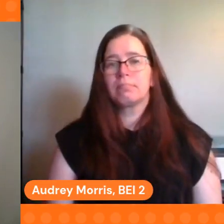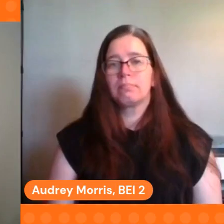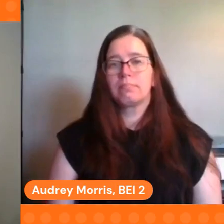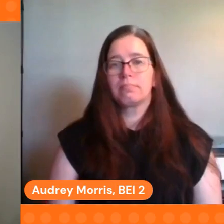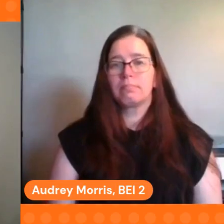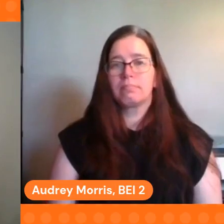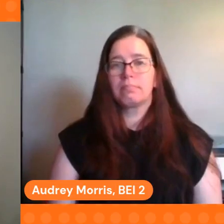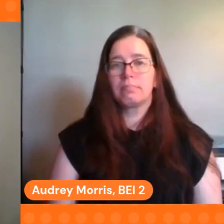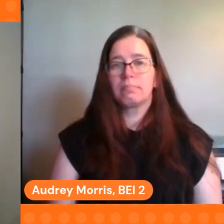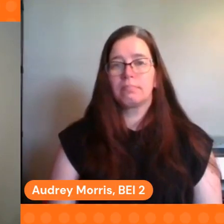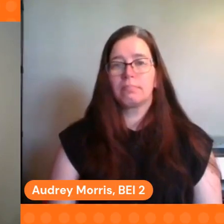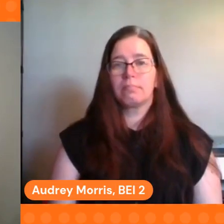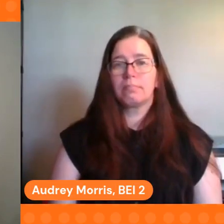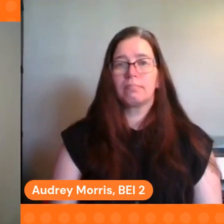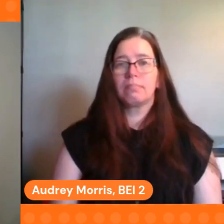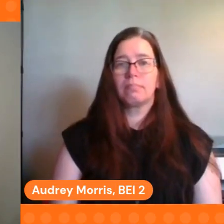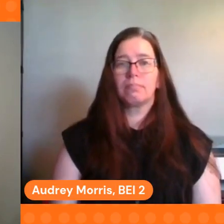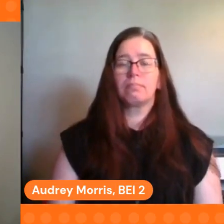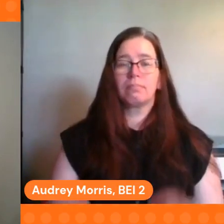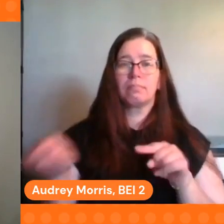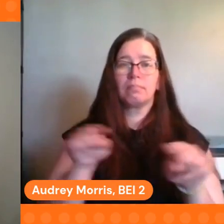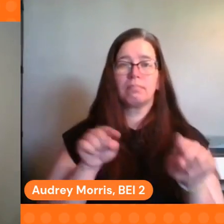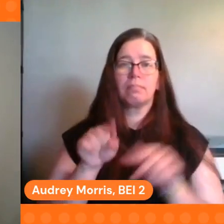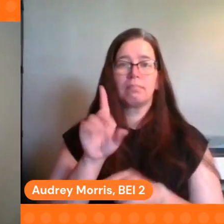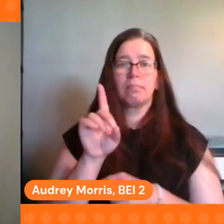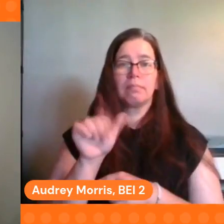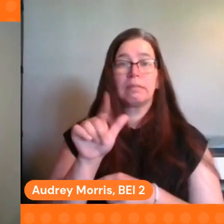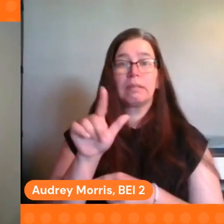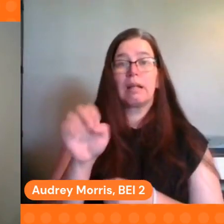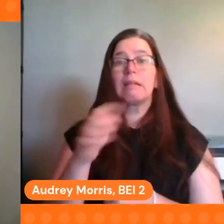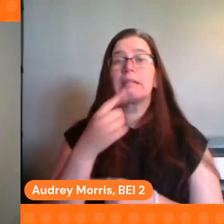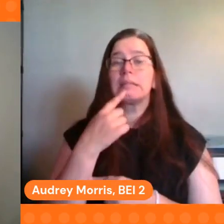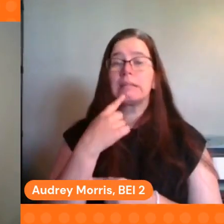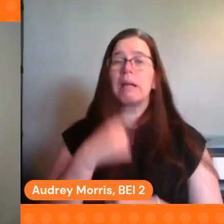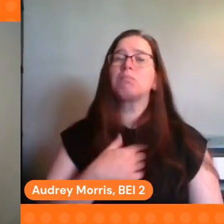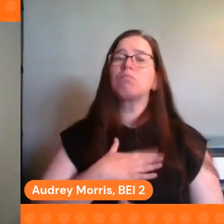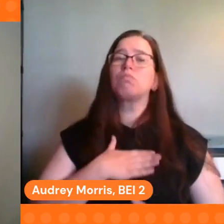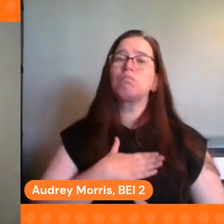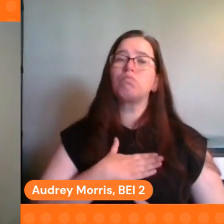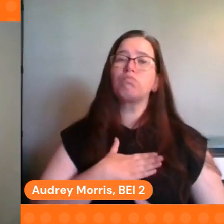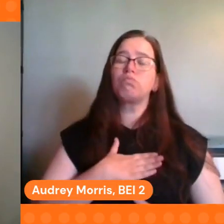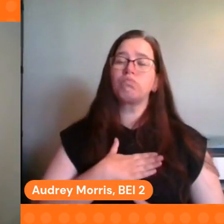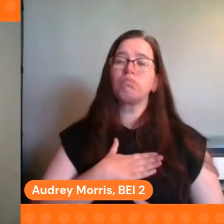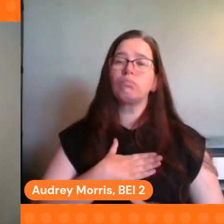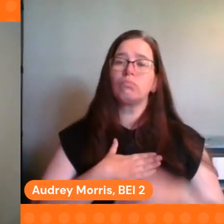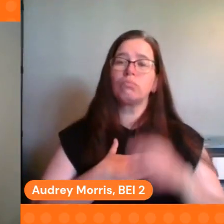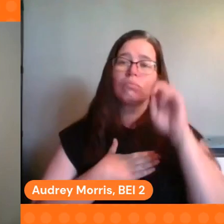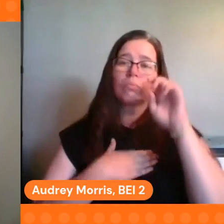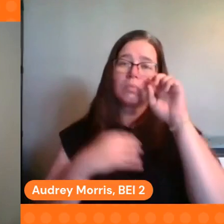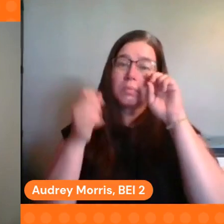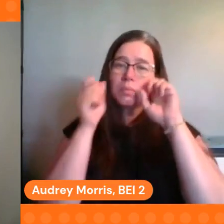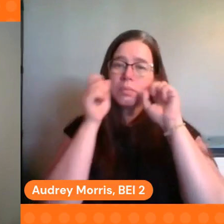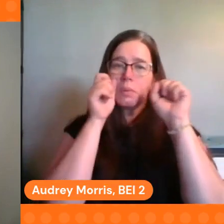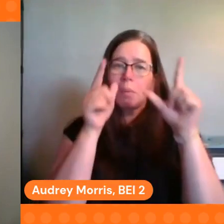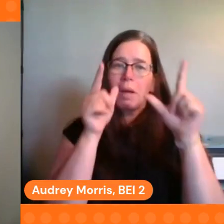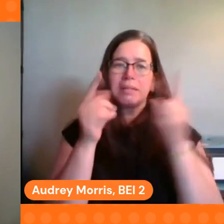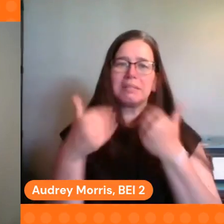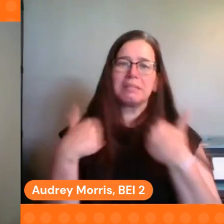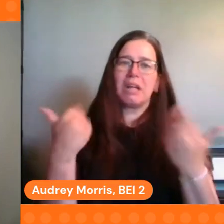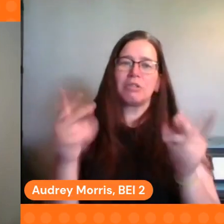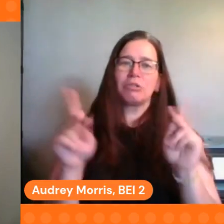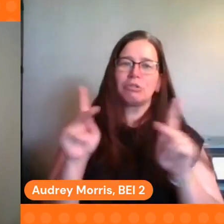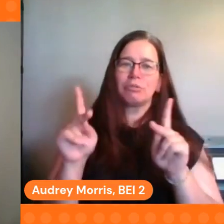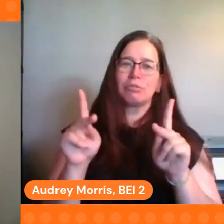Okay, I've been really pleasantly surprised by how even young children can really engage